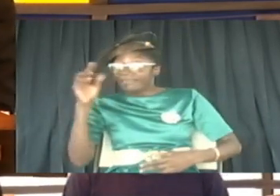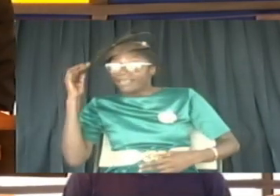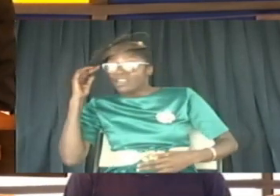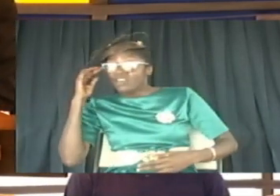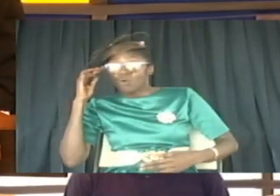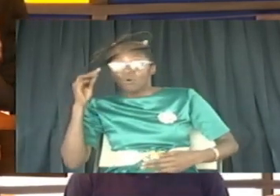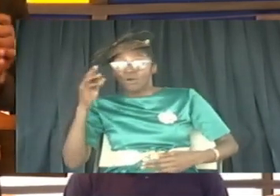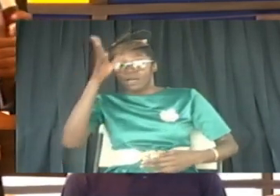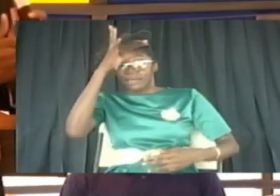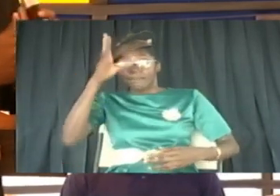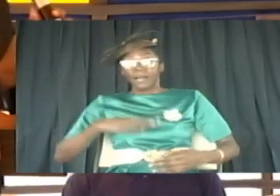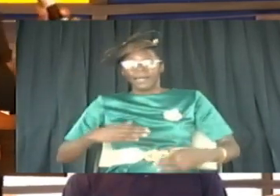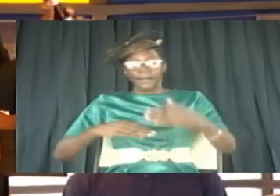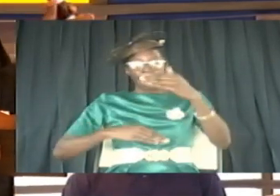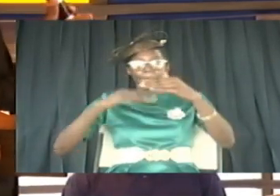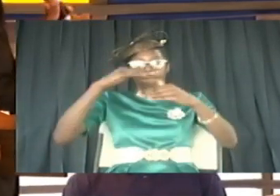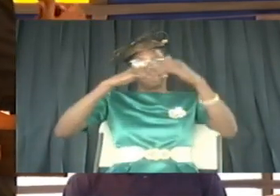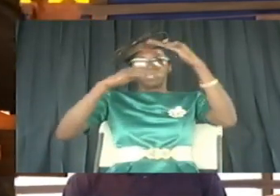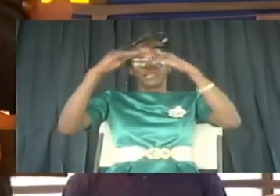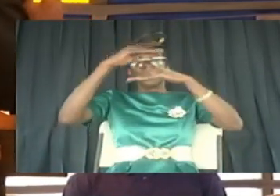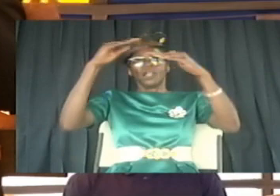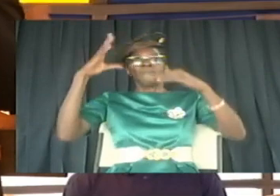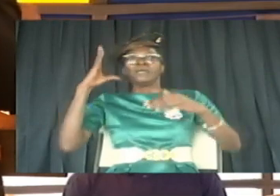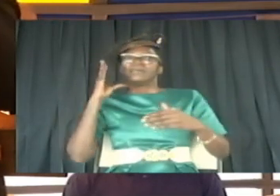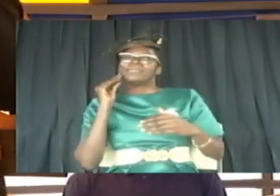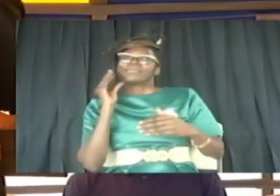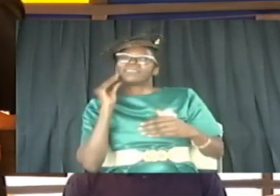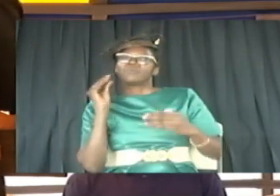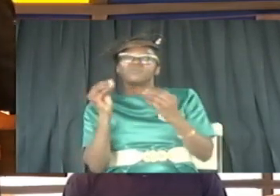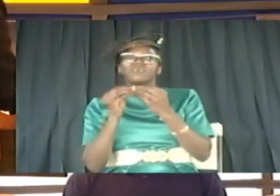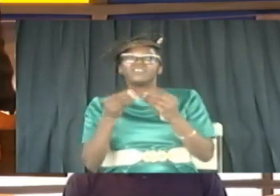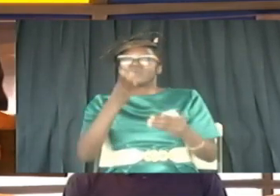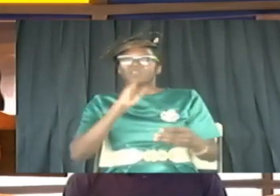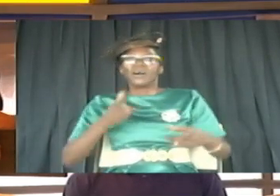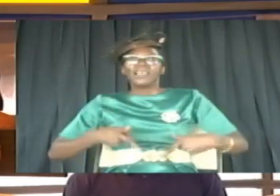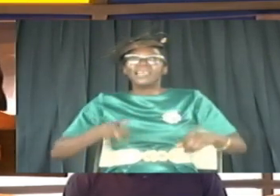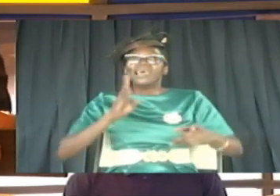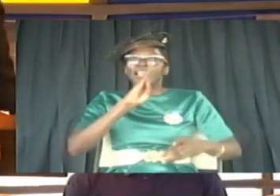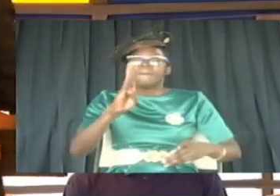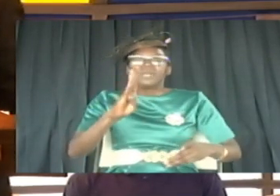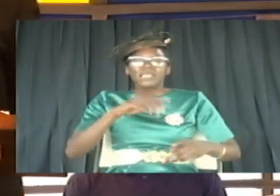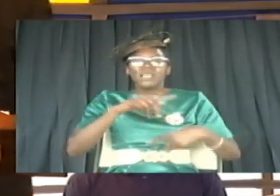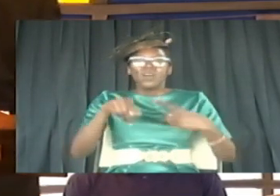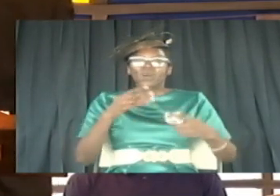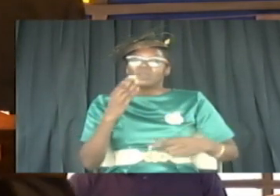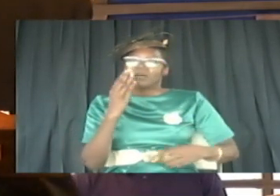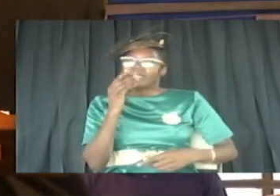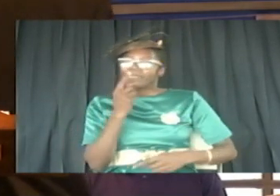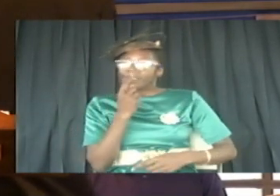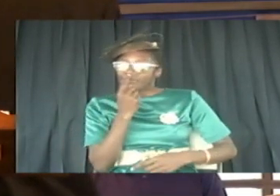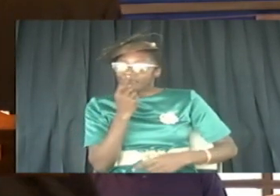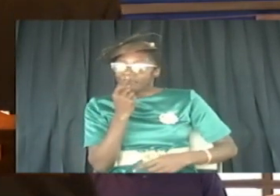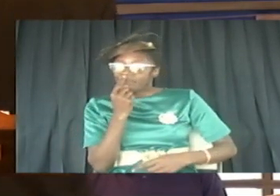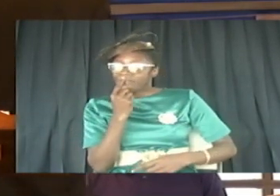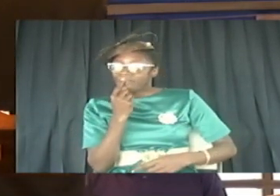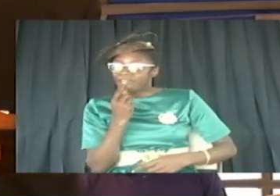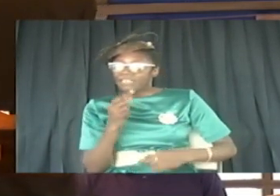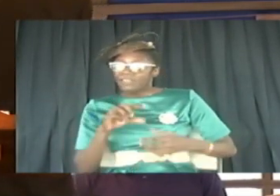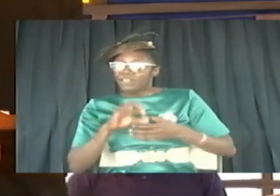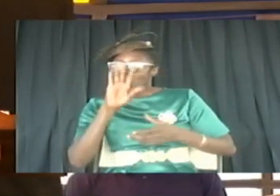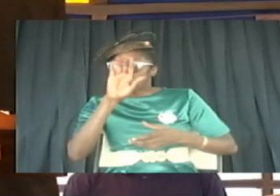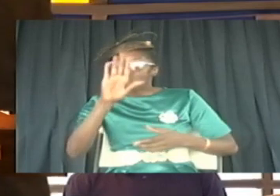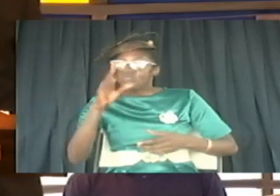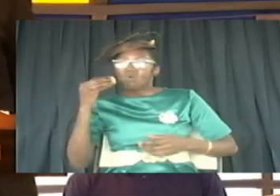experience with God. Let it be that when you are in the secret of your home, you're